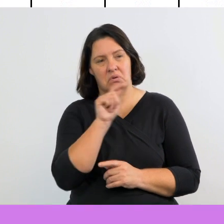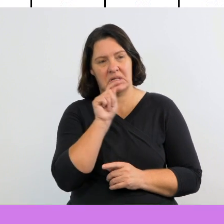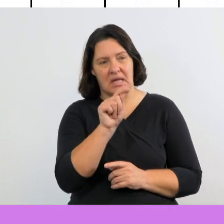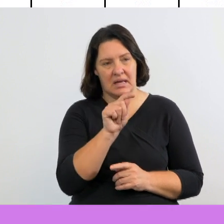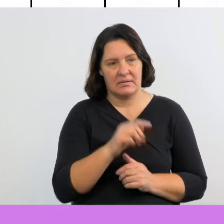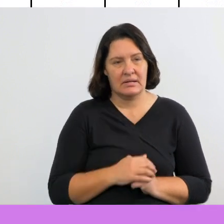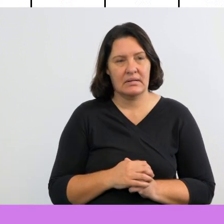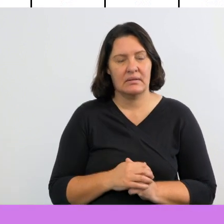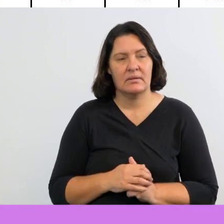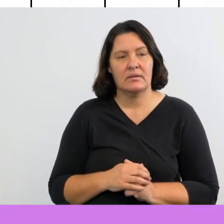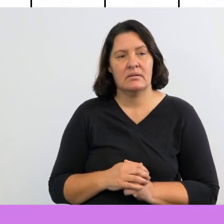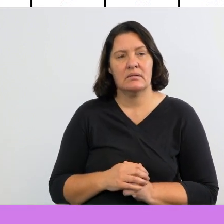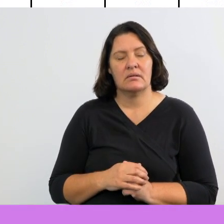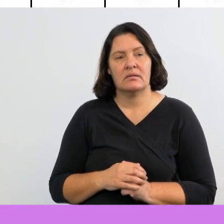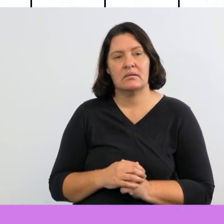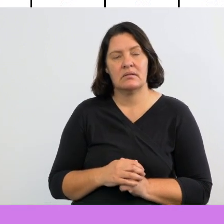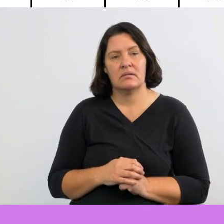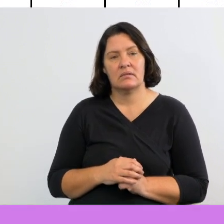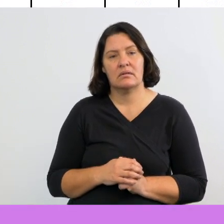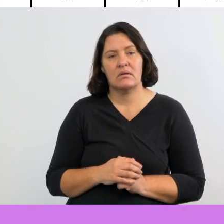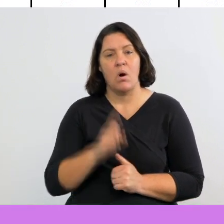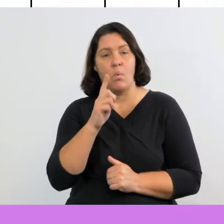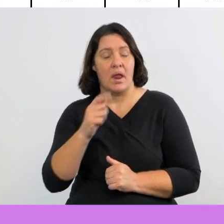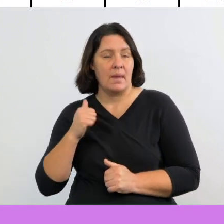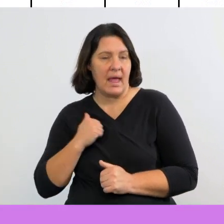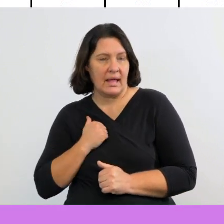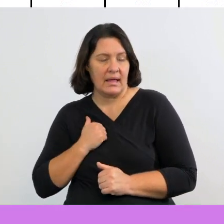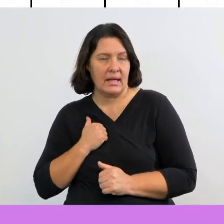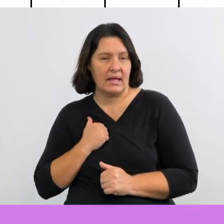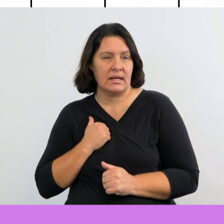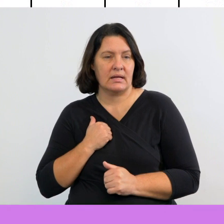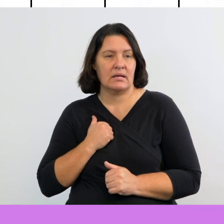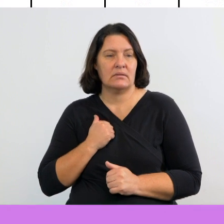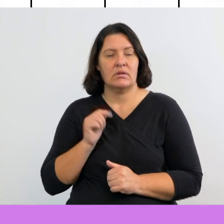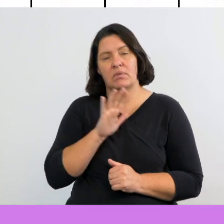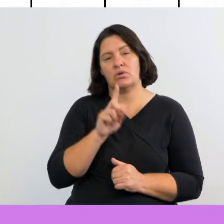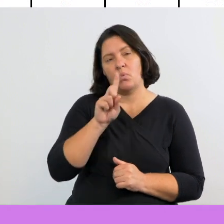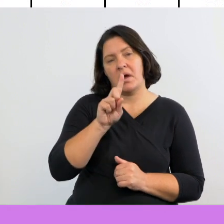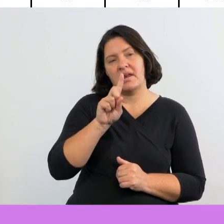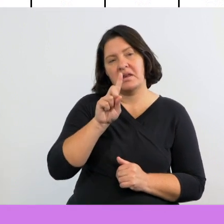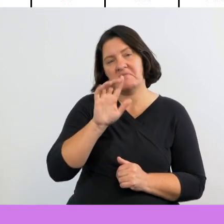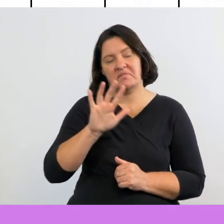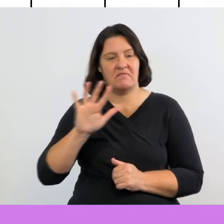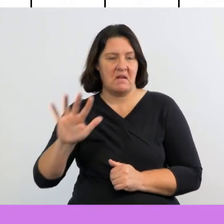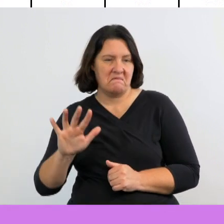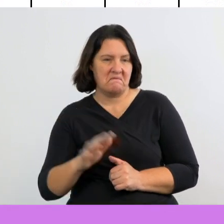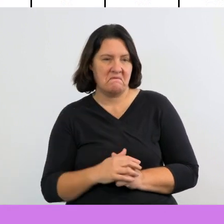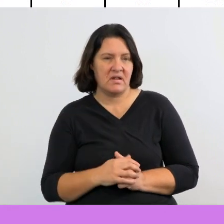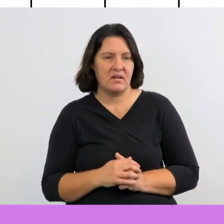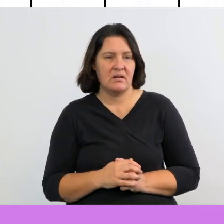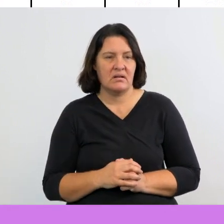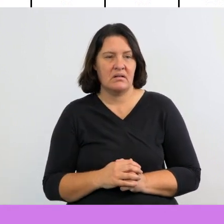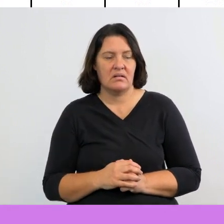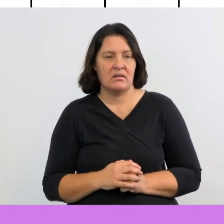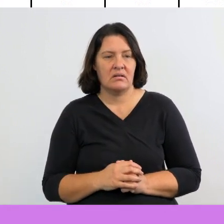here. I'll plot the first point, right? Then 1 bag will be around about 155. So